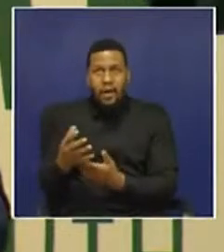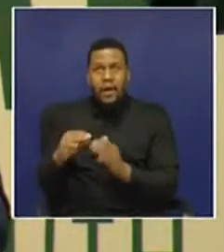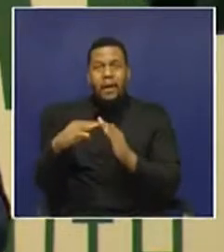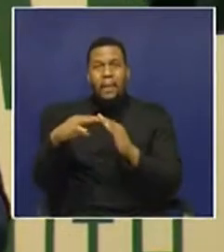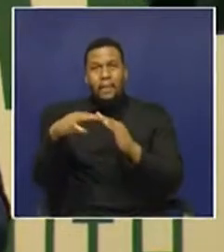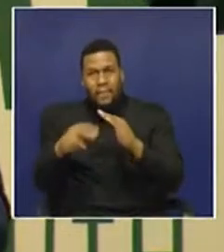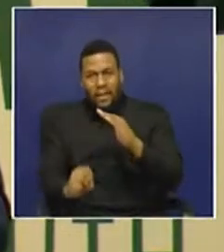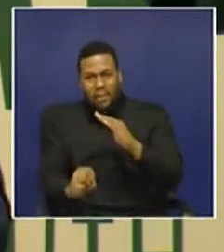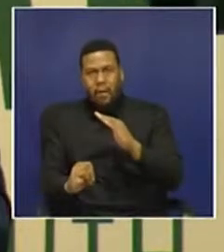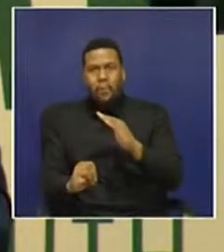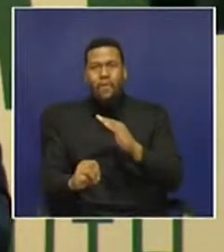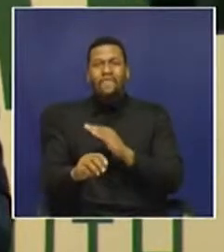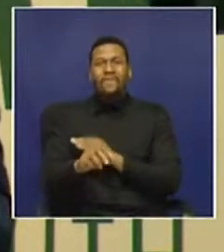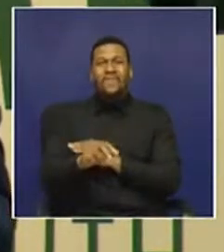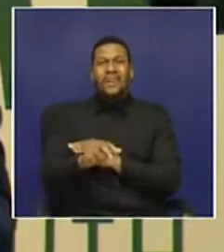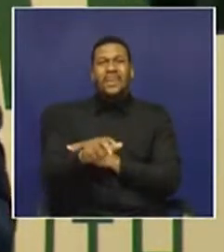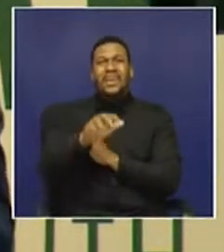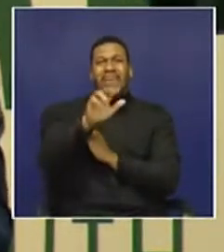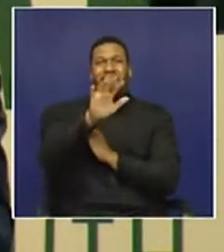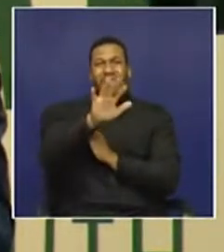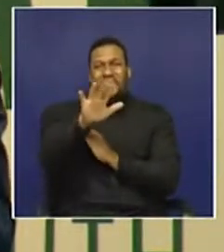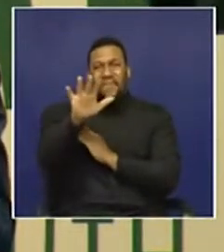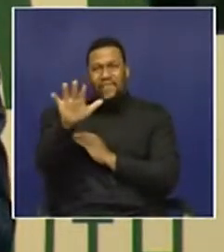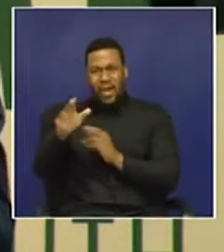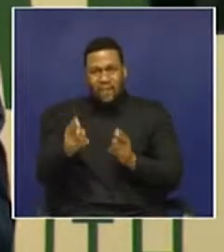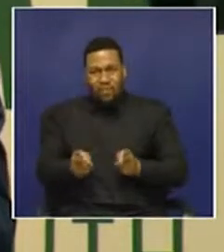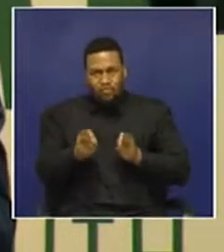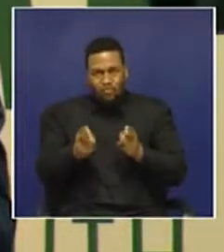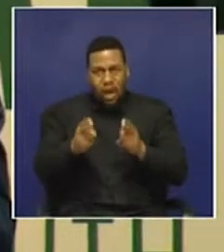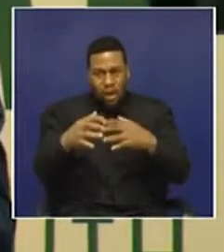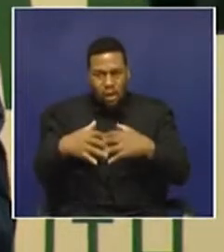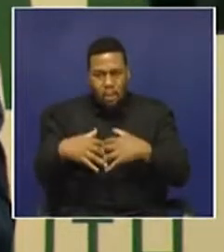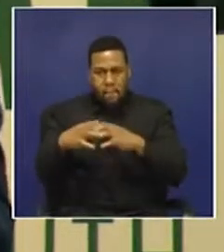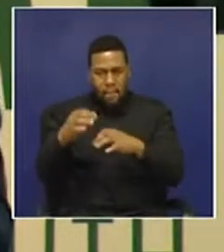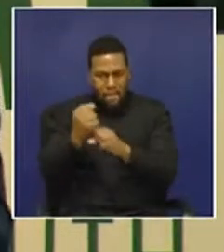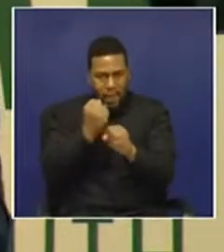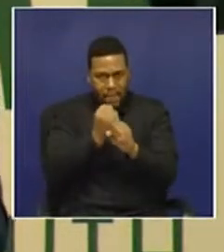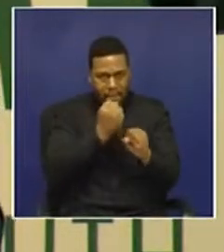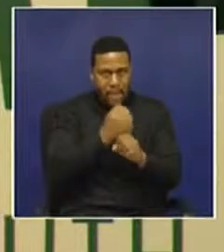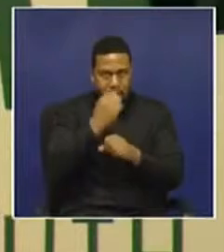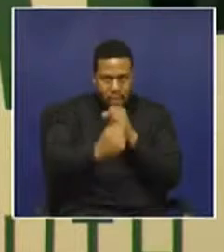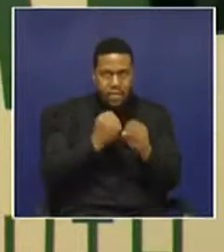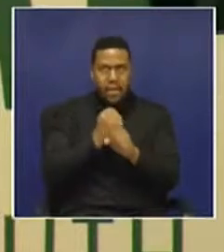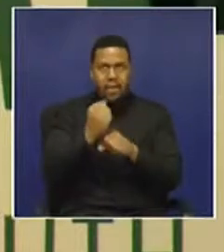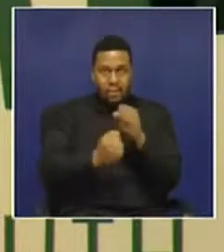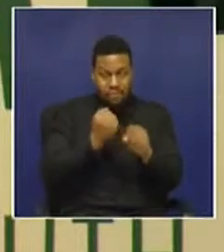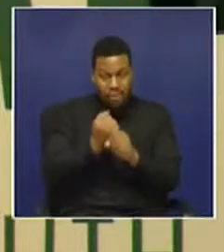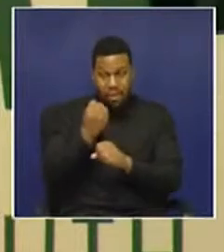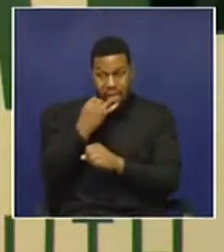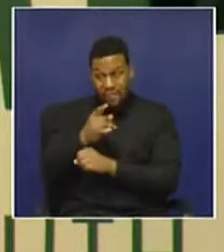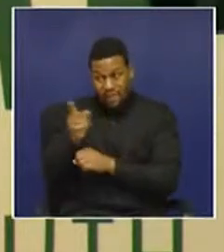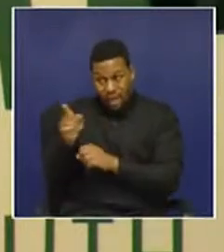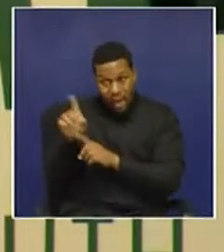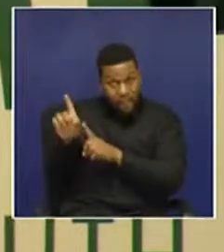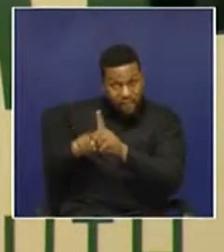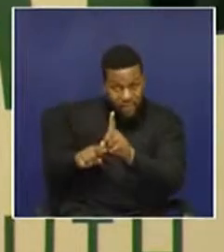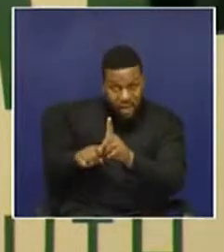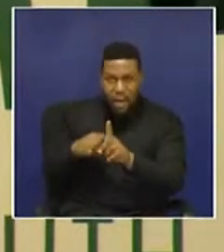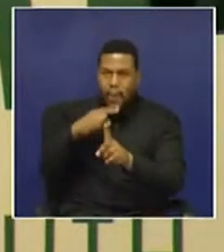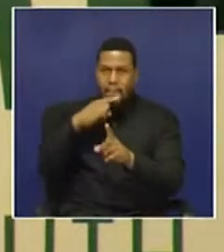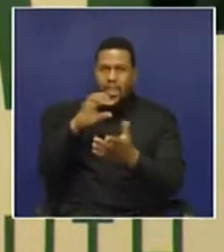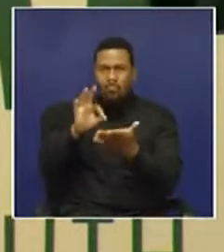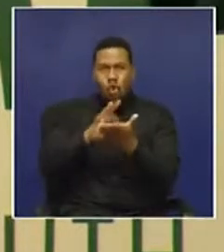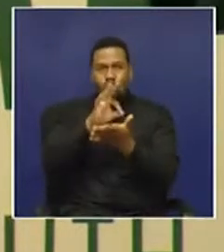locomotives per annum. If failure to order 35 is a breach of contract. So we've got to make sure